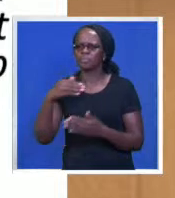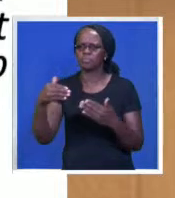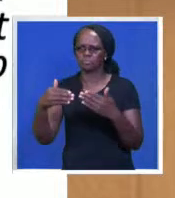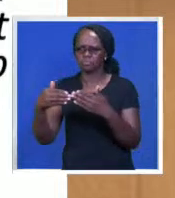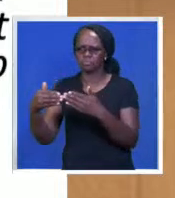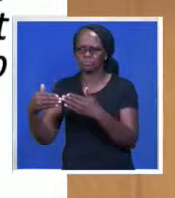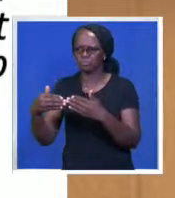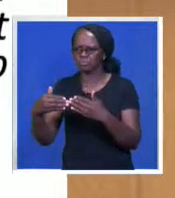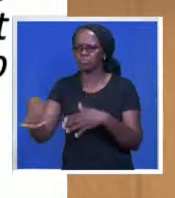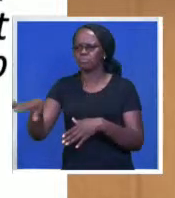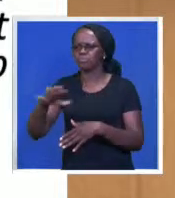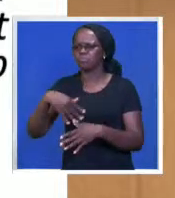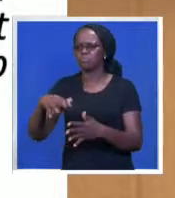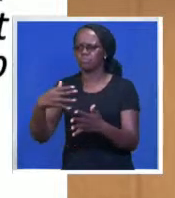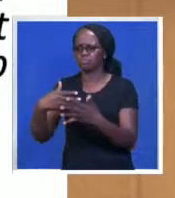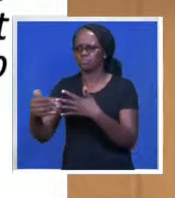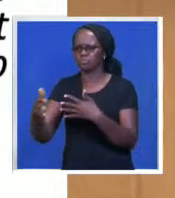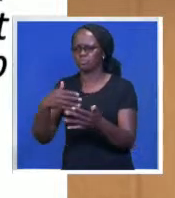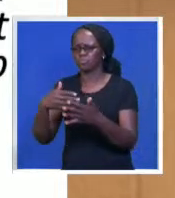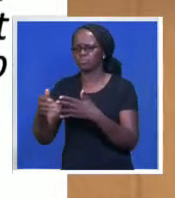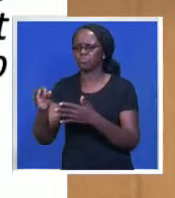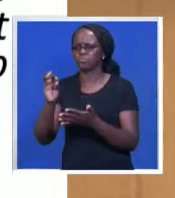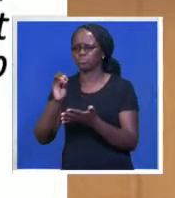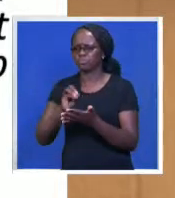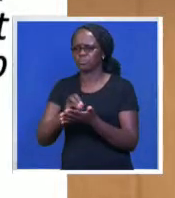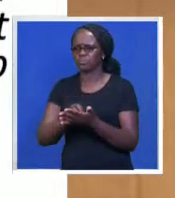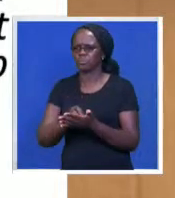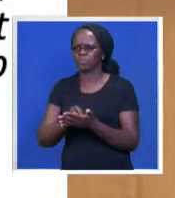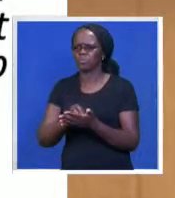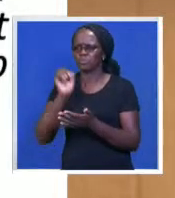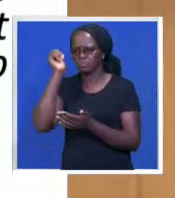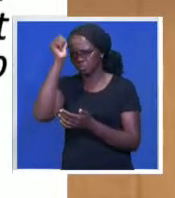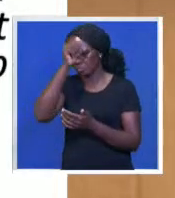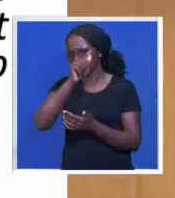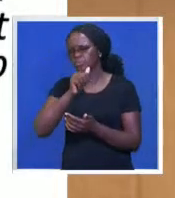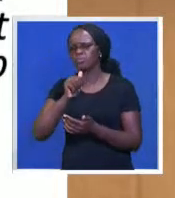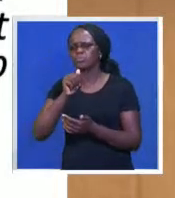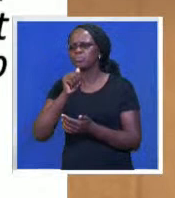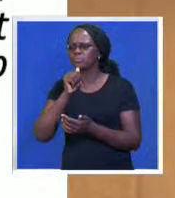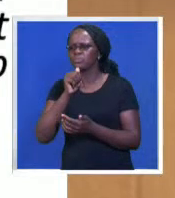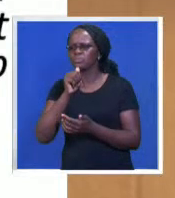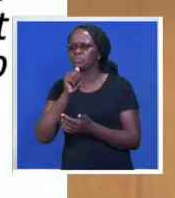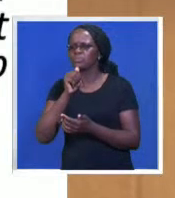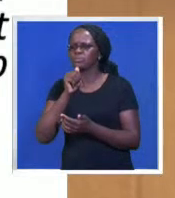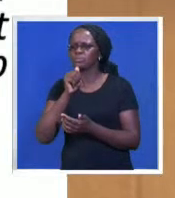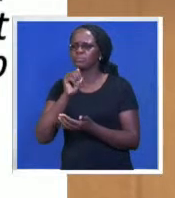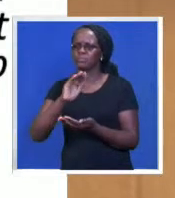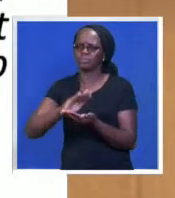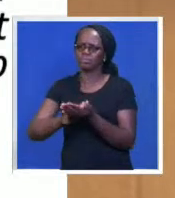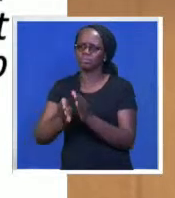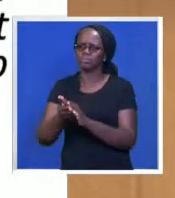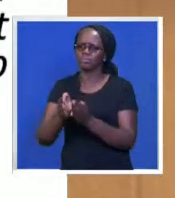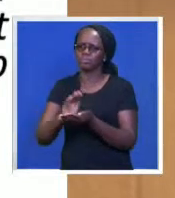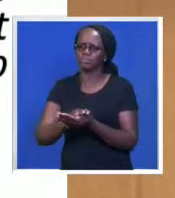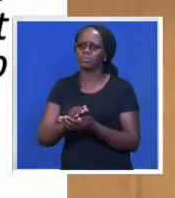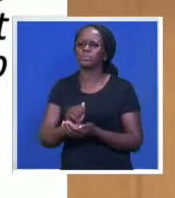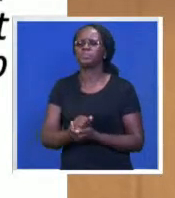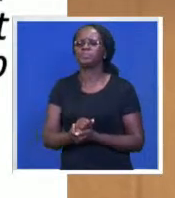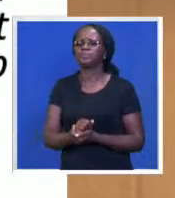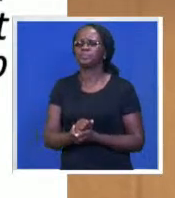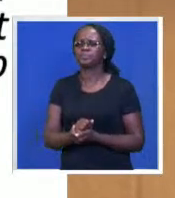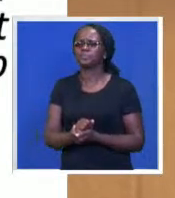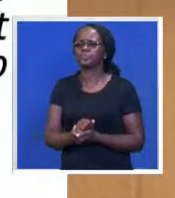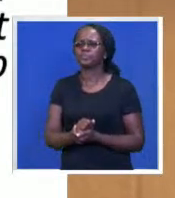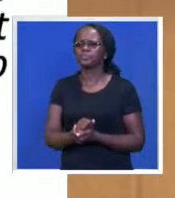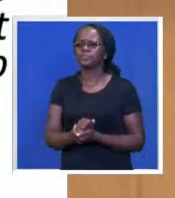creation is cared for well. We need to make sure that creation is cared for well. How,